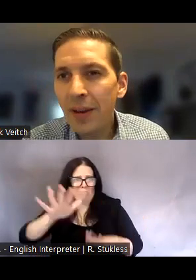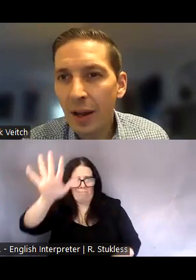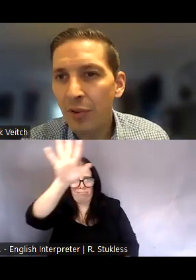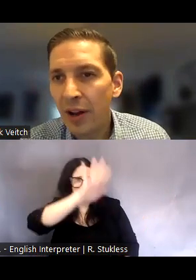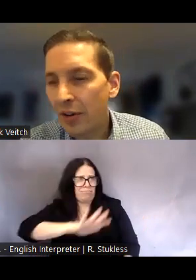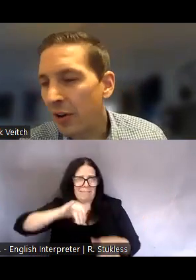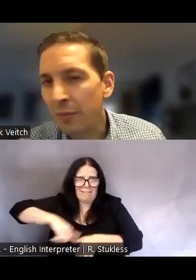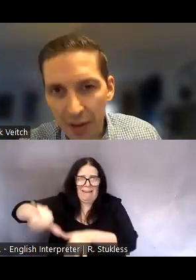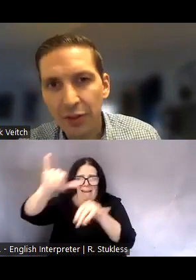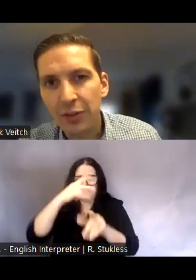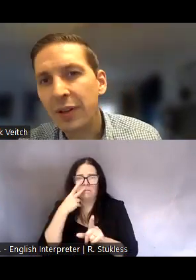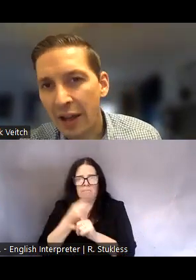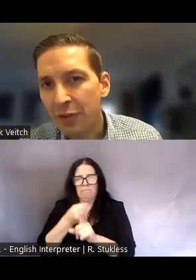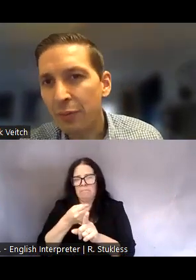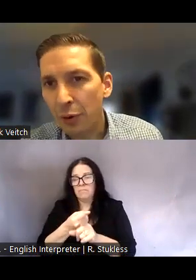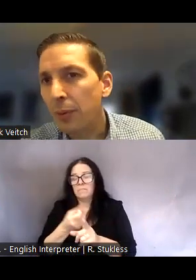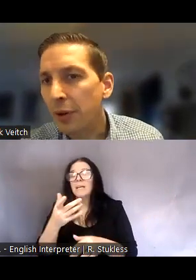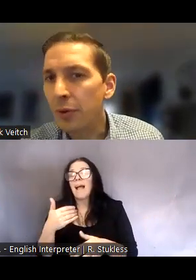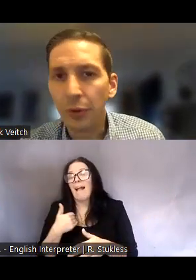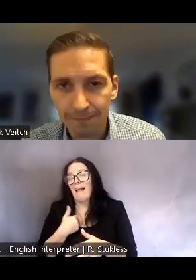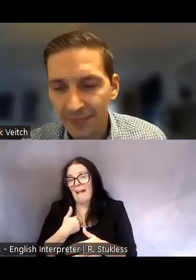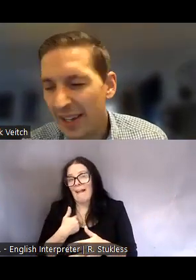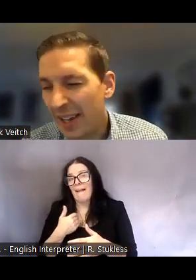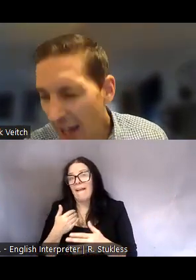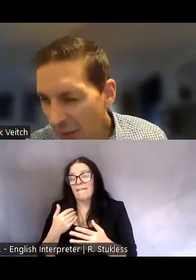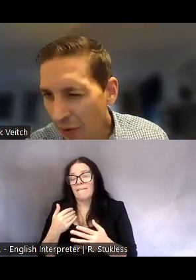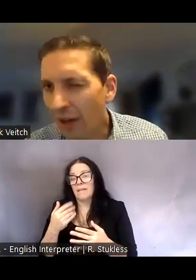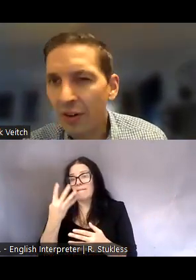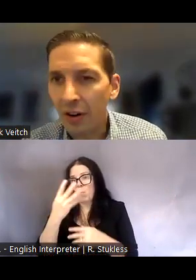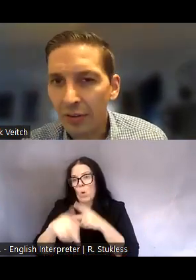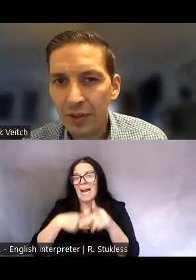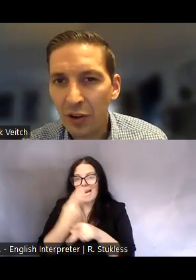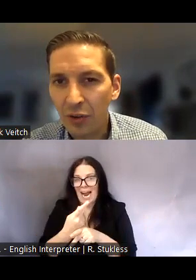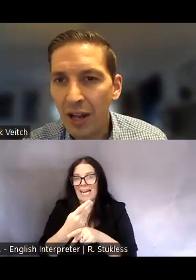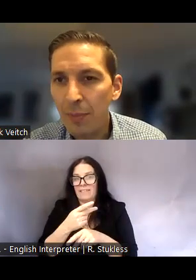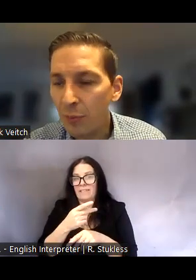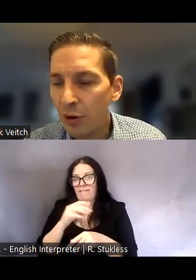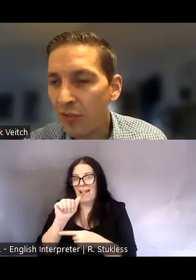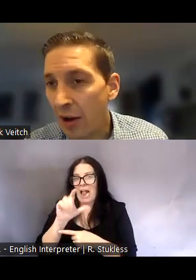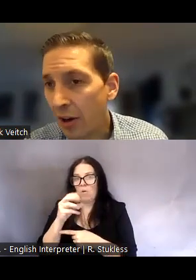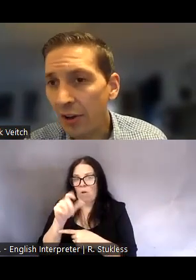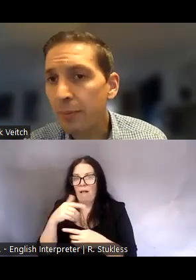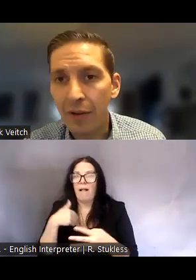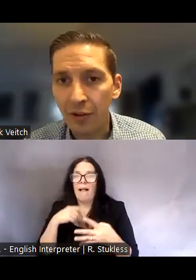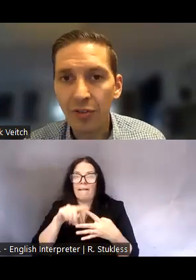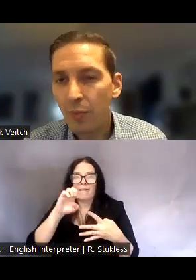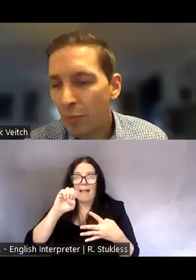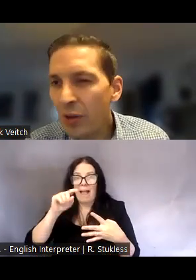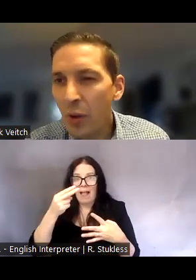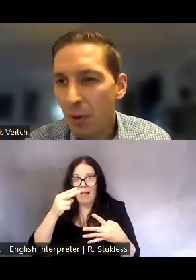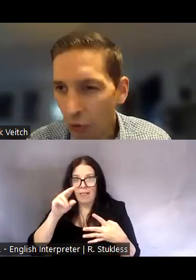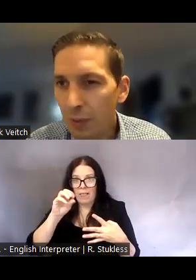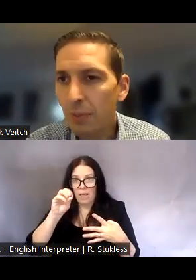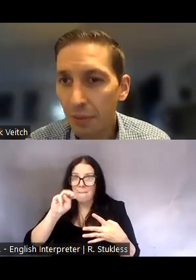there's four main types of alcohol: methyl, ethyl, propyl, and butyl. Ethyl alcohol is the type used in production of alcoholic